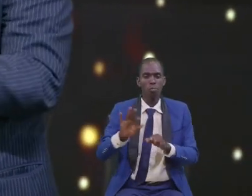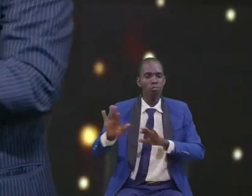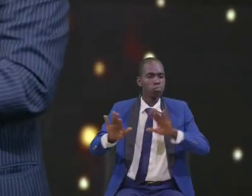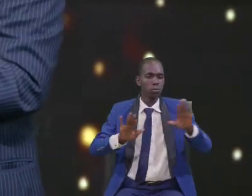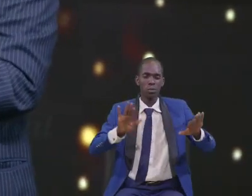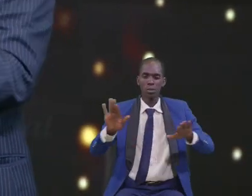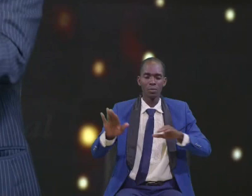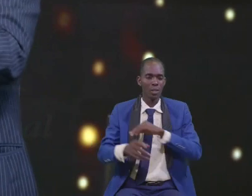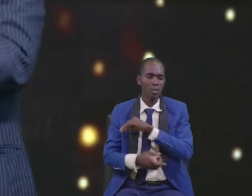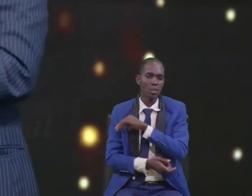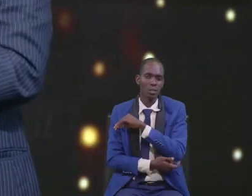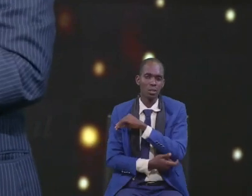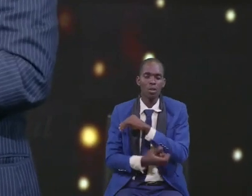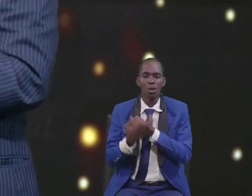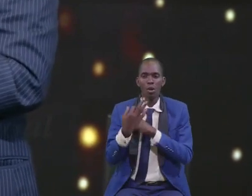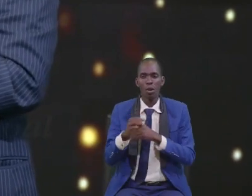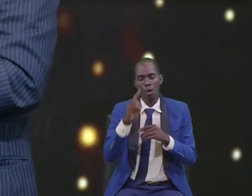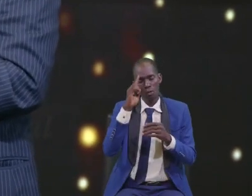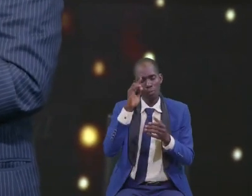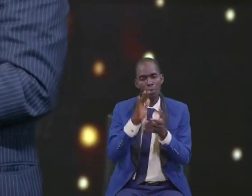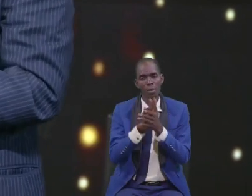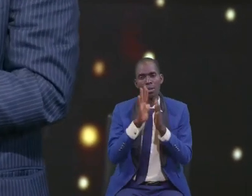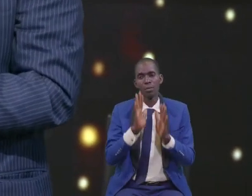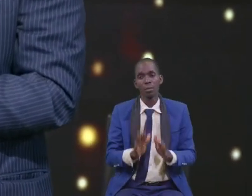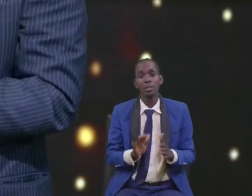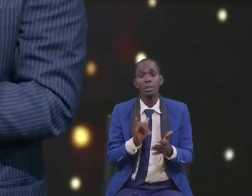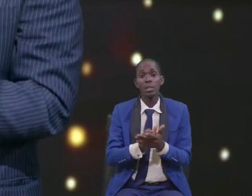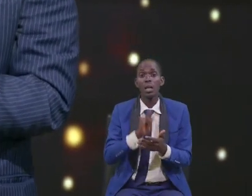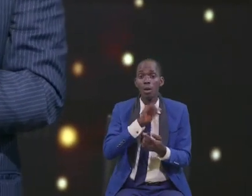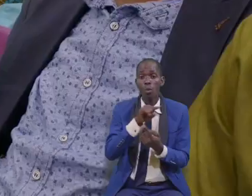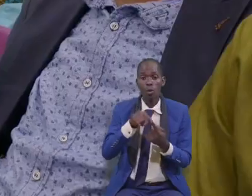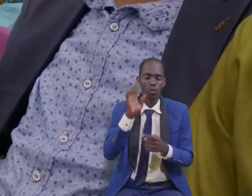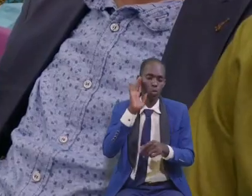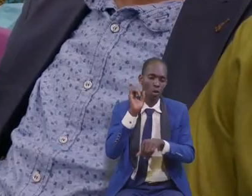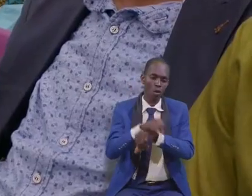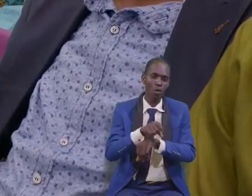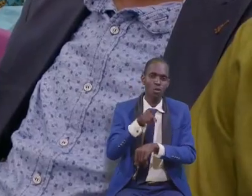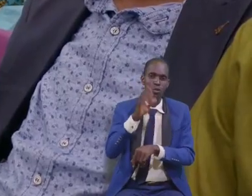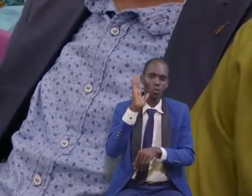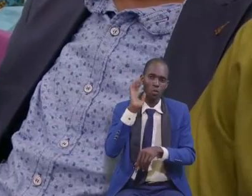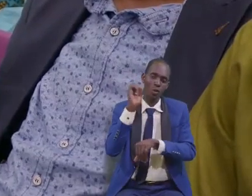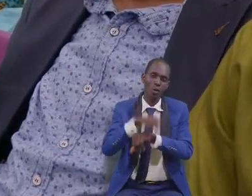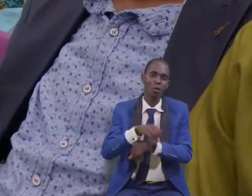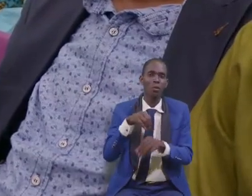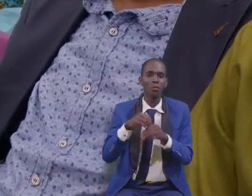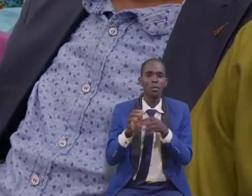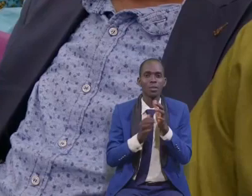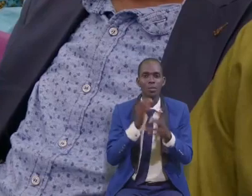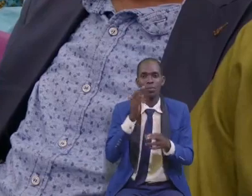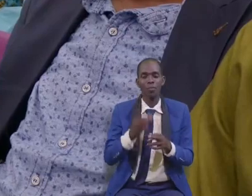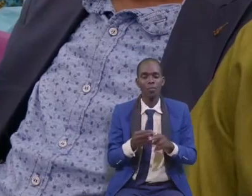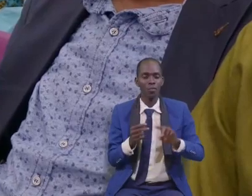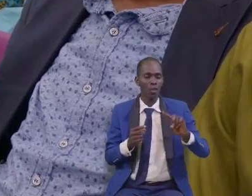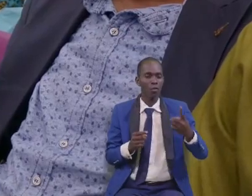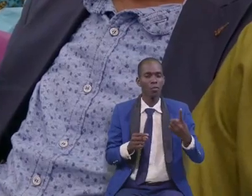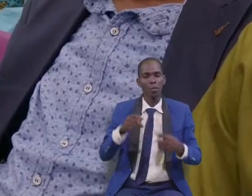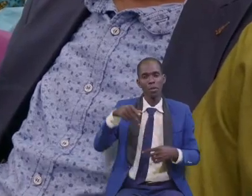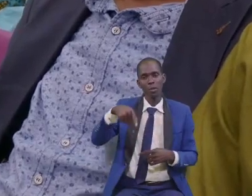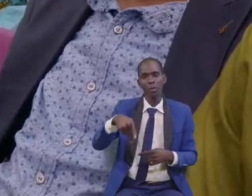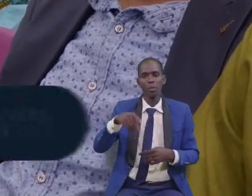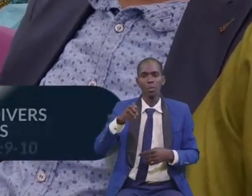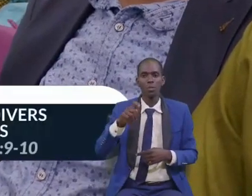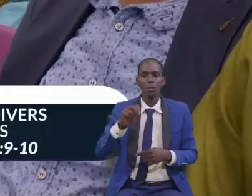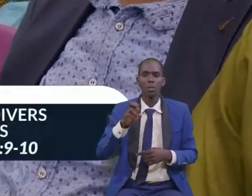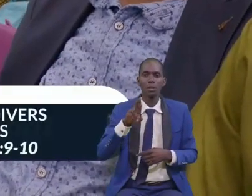temptations of believers, that's when you overcome, you will overcome. In 1 Peter chapter 1, reading